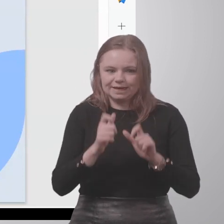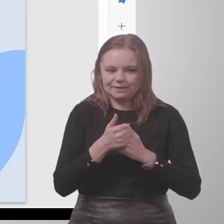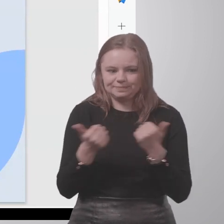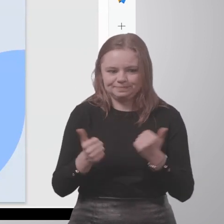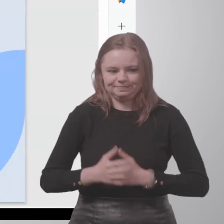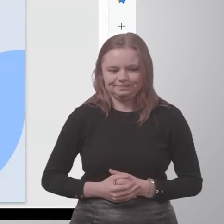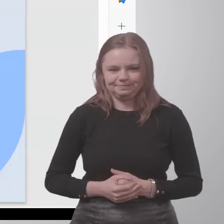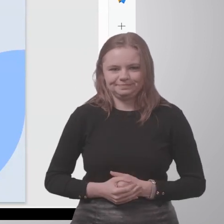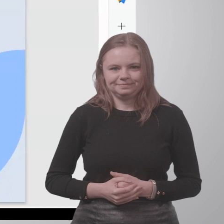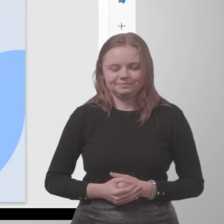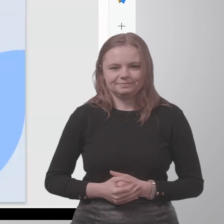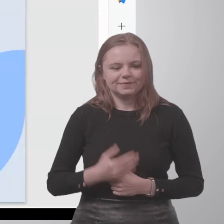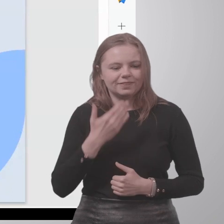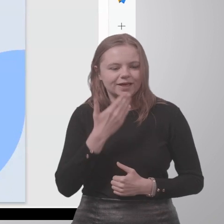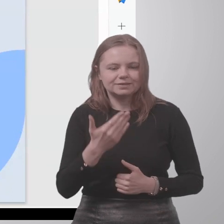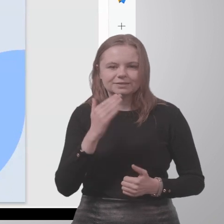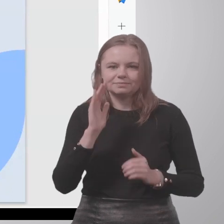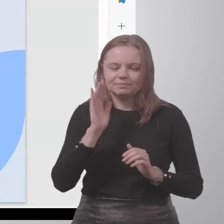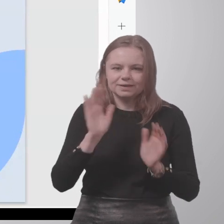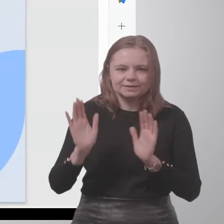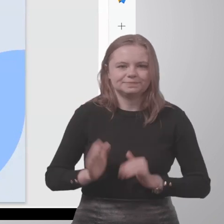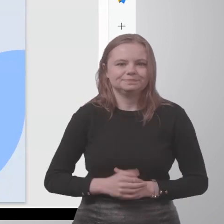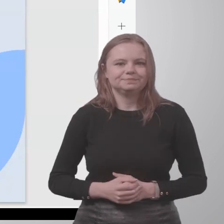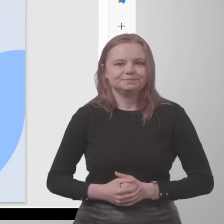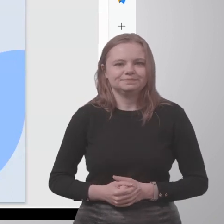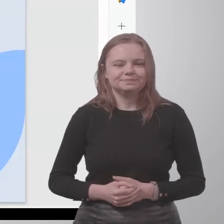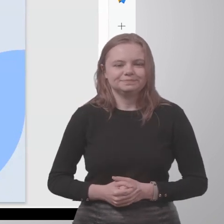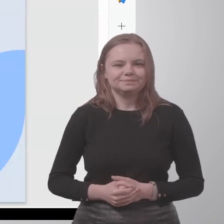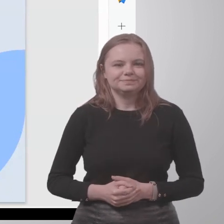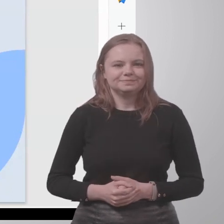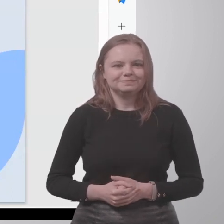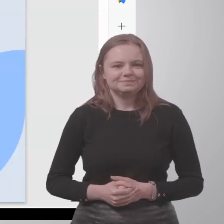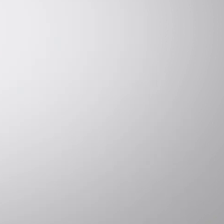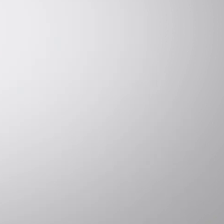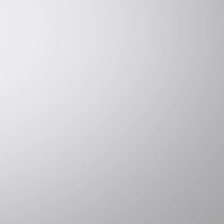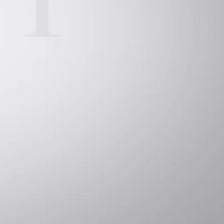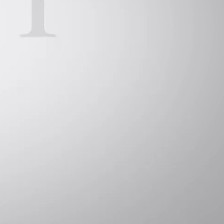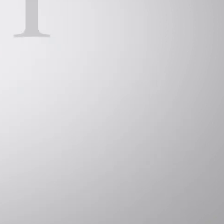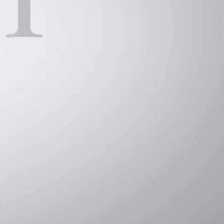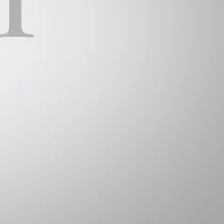down the road. So thank you and take care, everyone. Thanks, everyone. Bye. Bye.